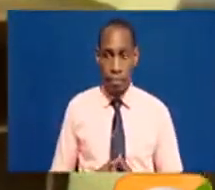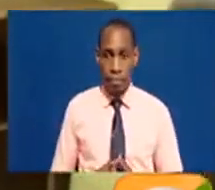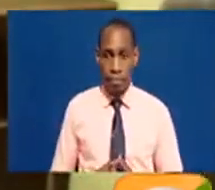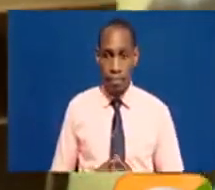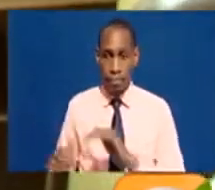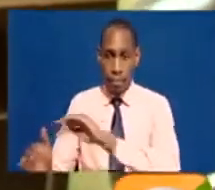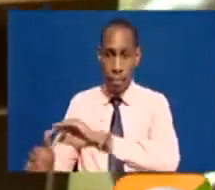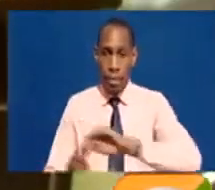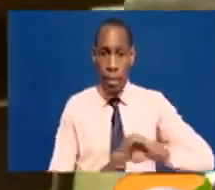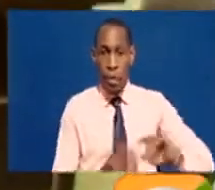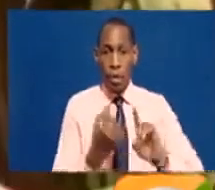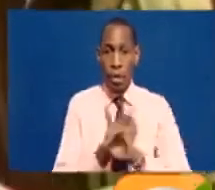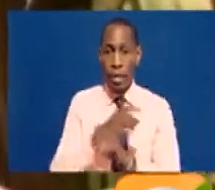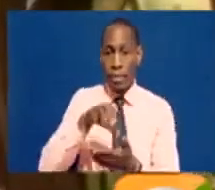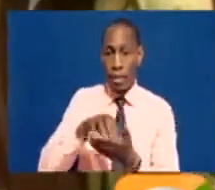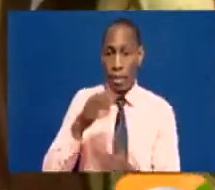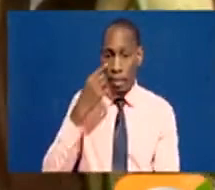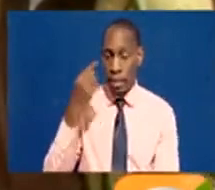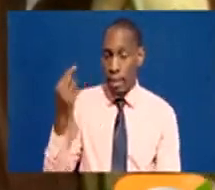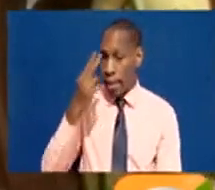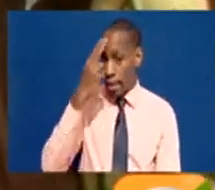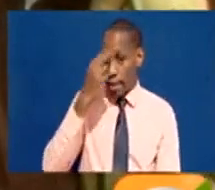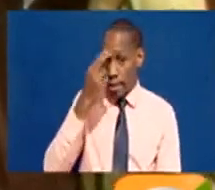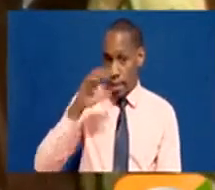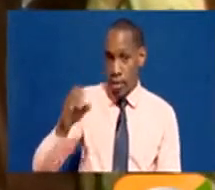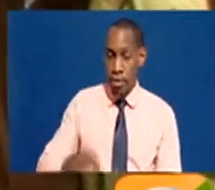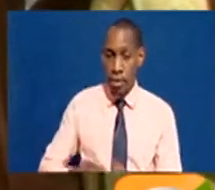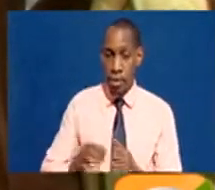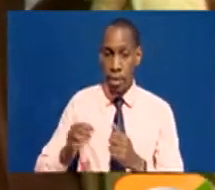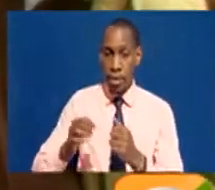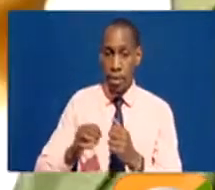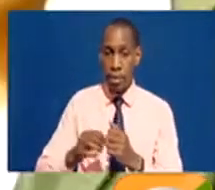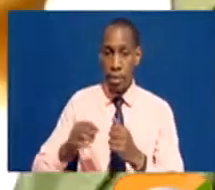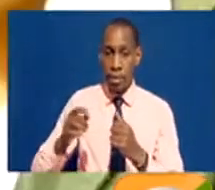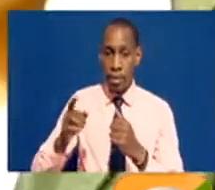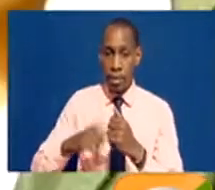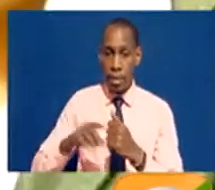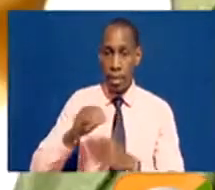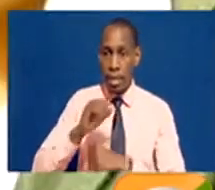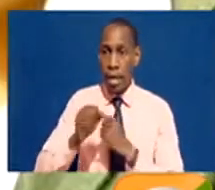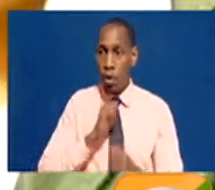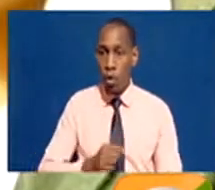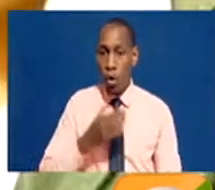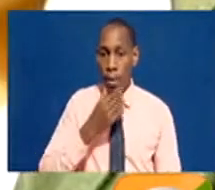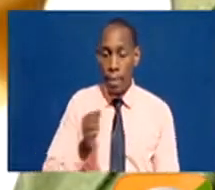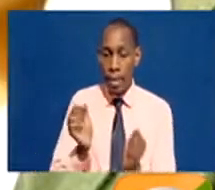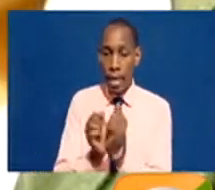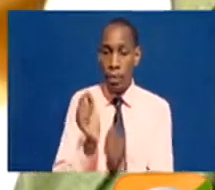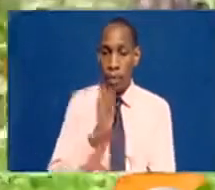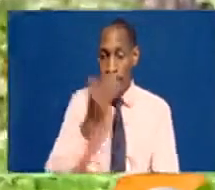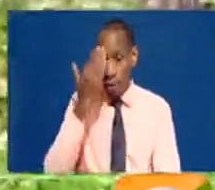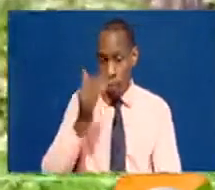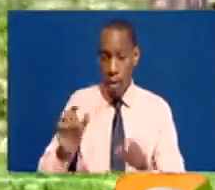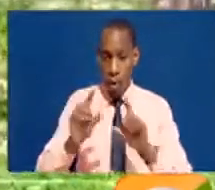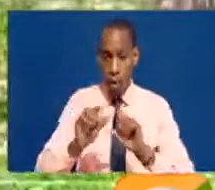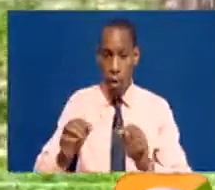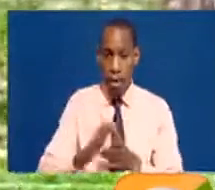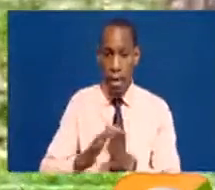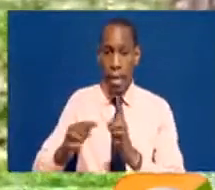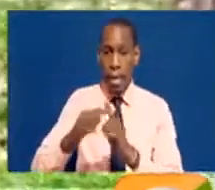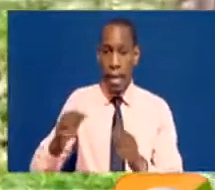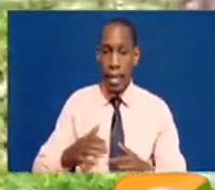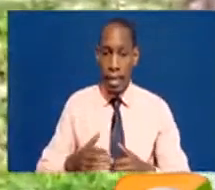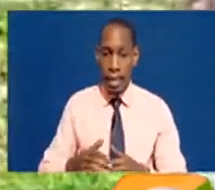In a separate incident in Naro County, 60-year-old Zakaria Silate was arrested for allegedly murdering